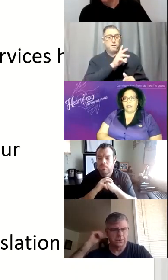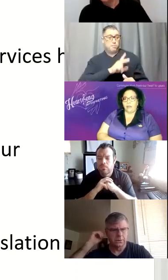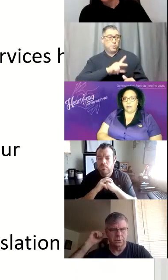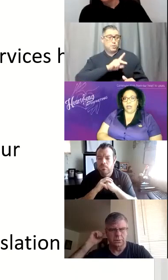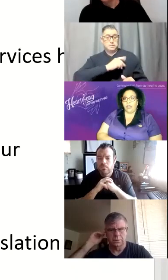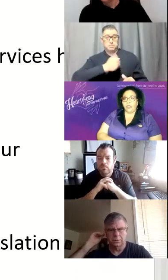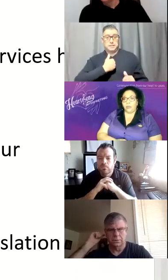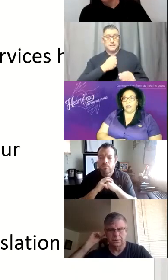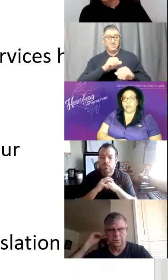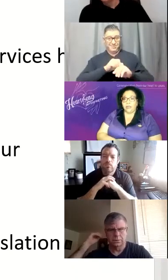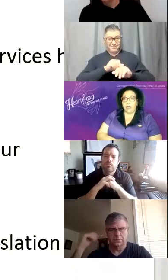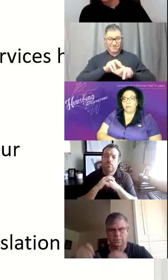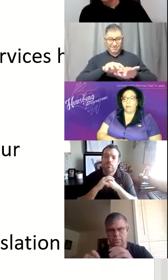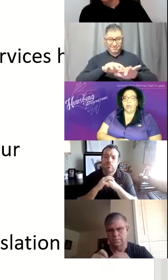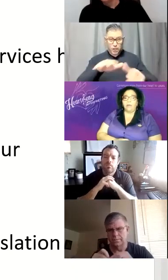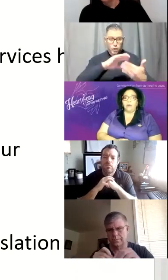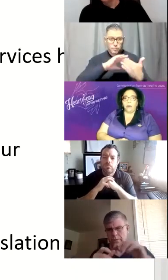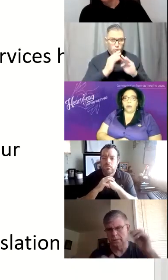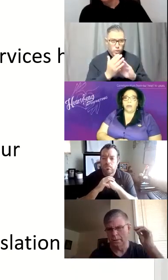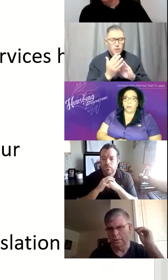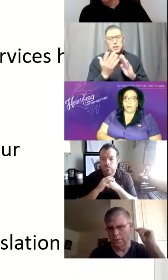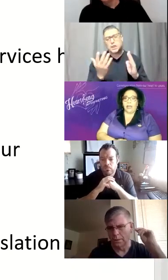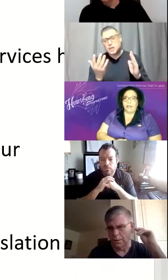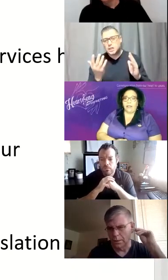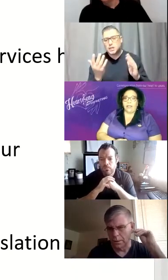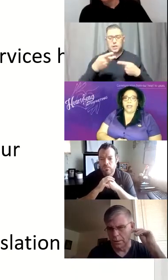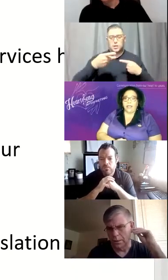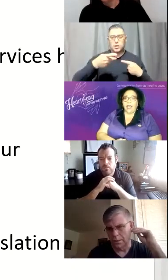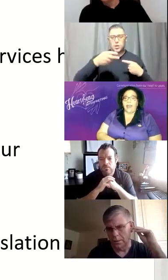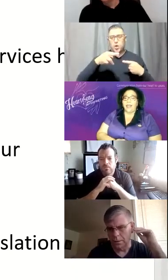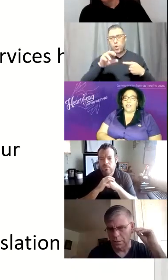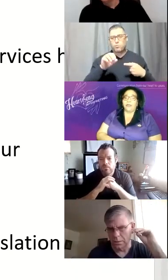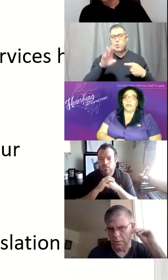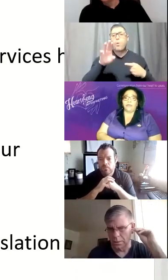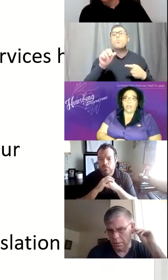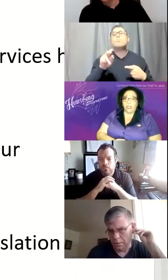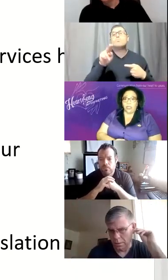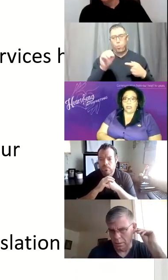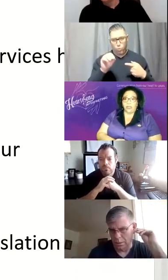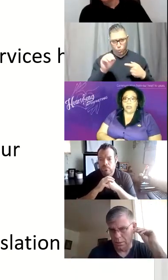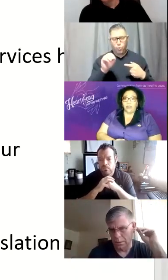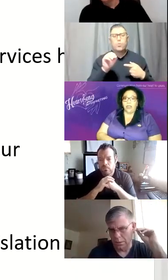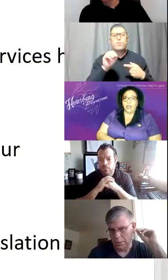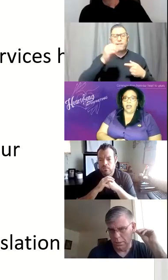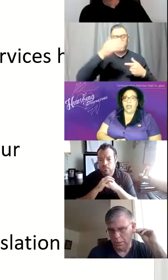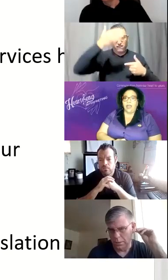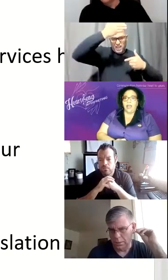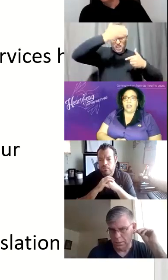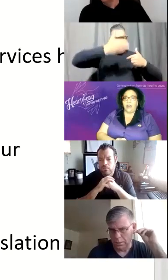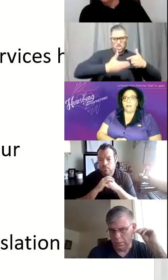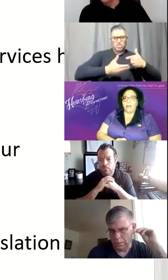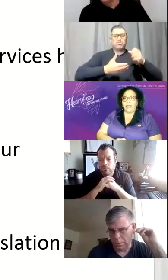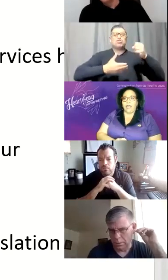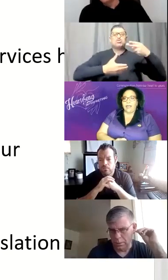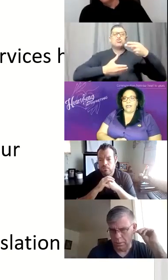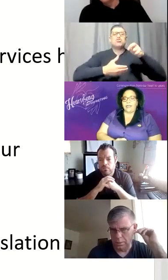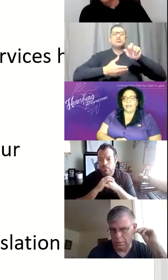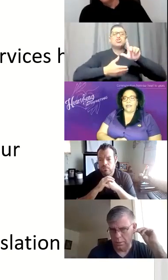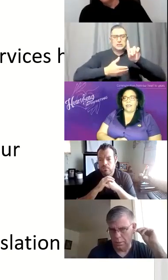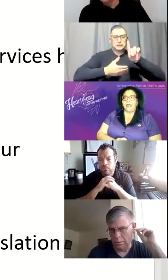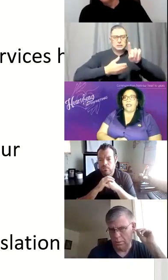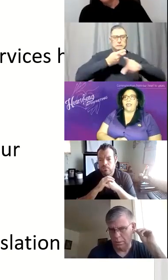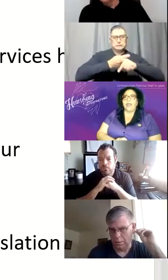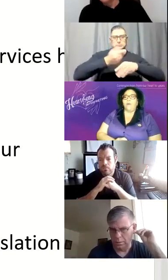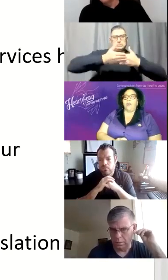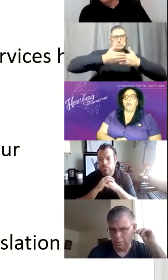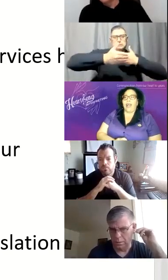out into the community and doing some pro bono interpreting and things like that, I do use a face shield, and I try to maintain a